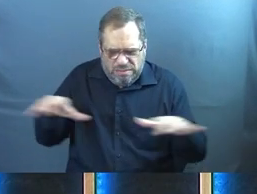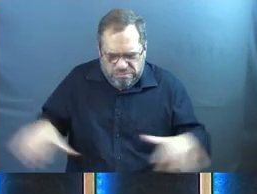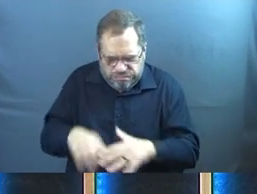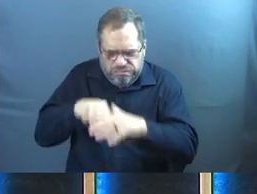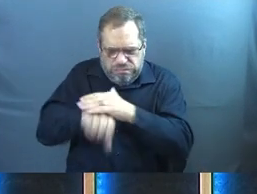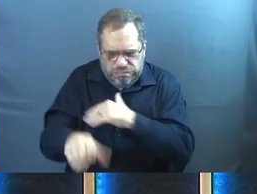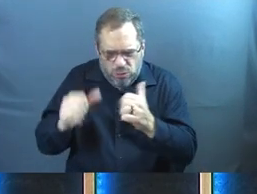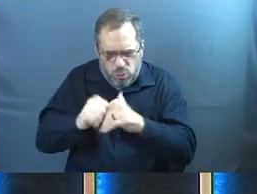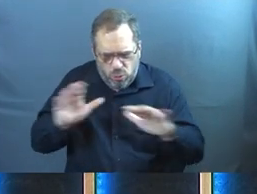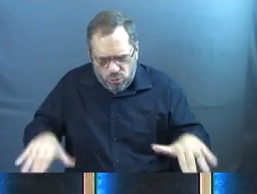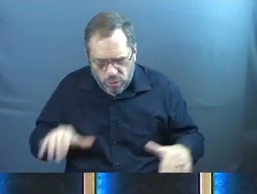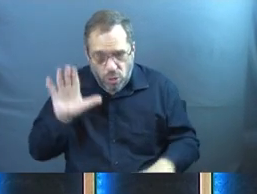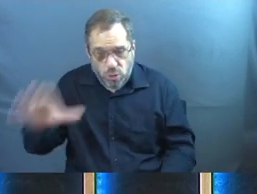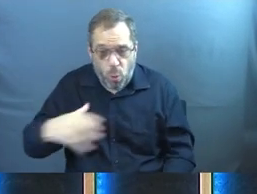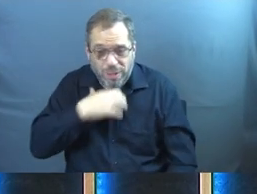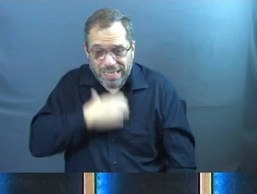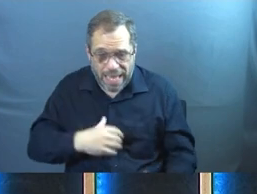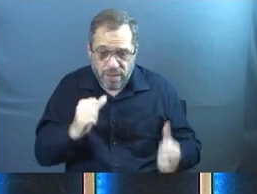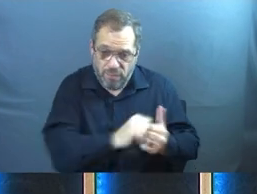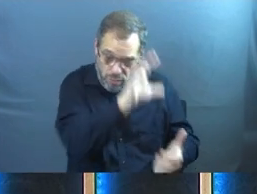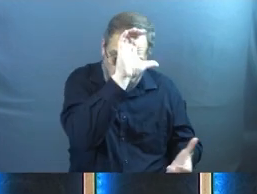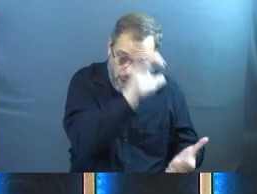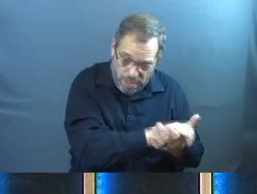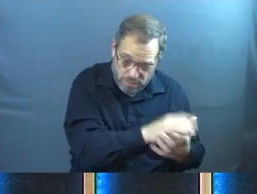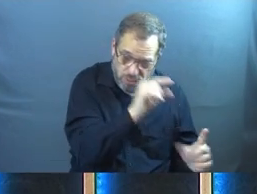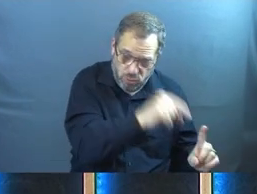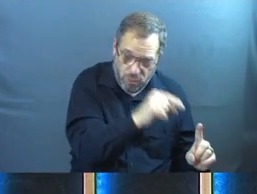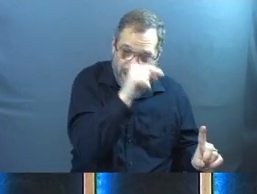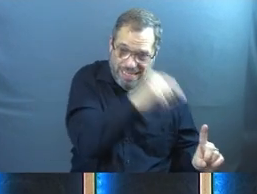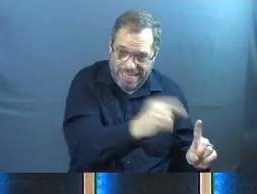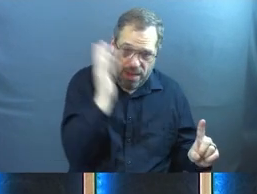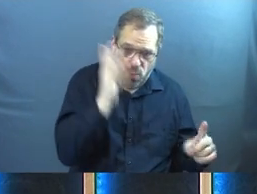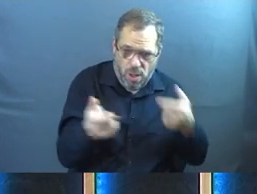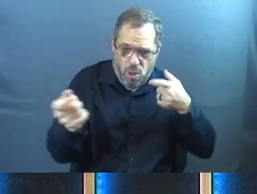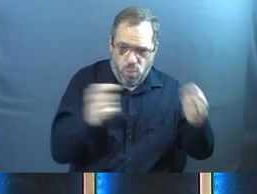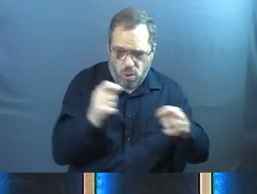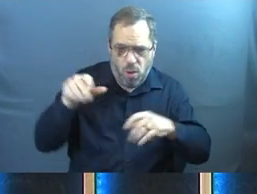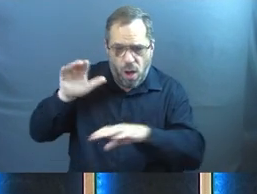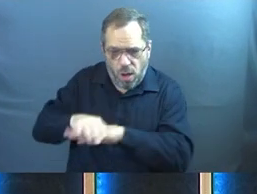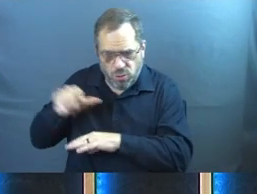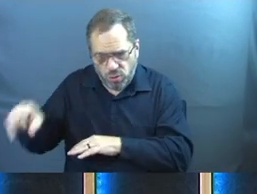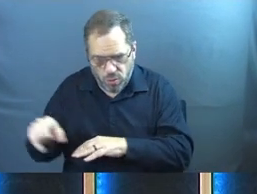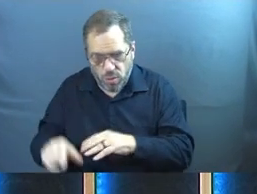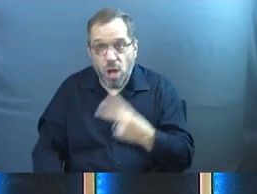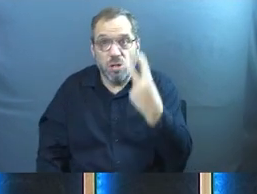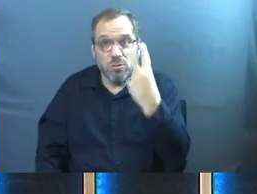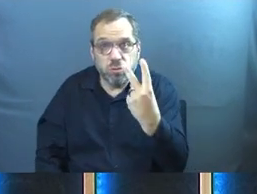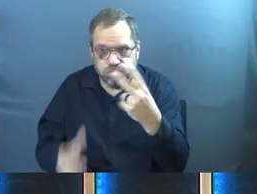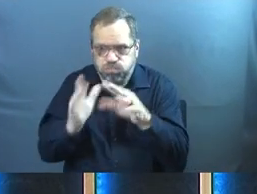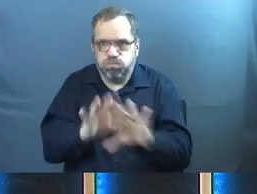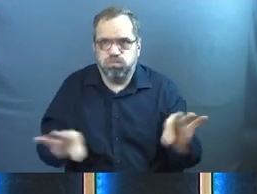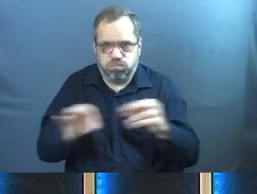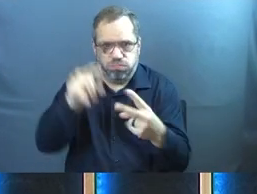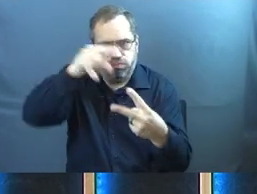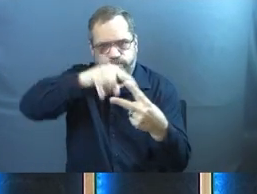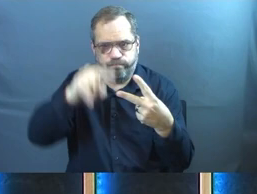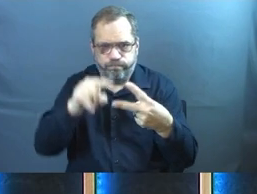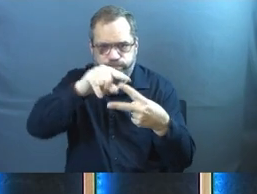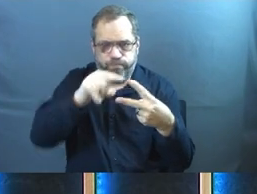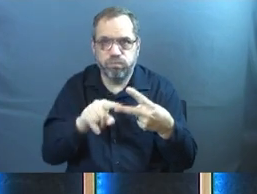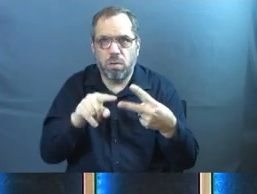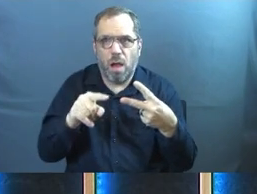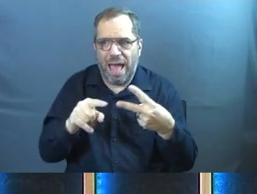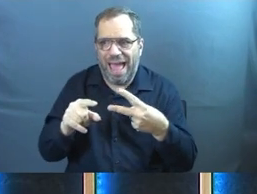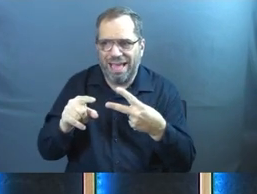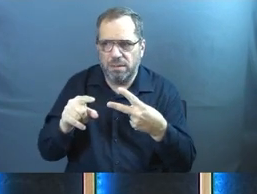will give birth to children. Your desire will be for your husband, and he will rule over you. So two big things that God describes